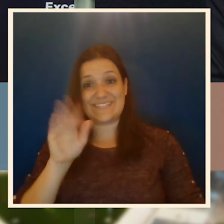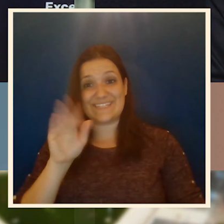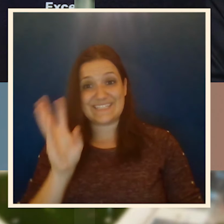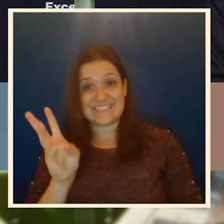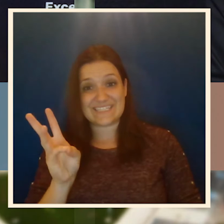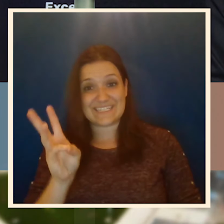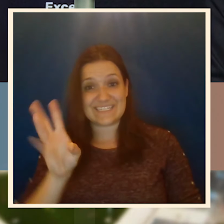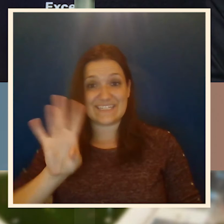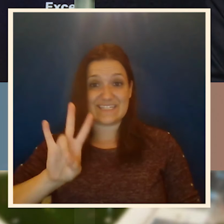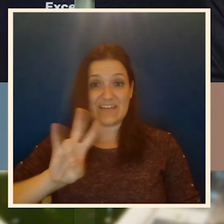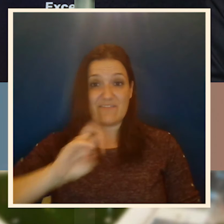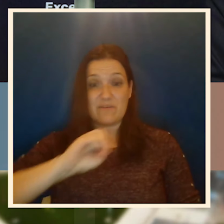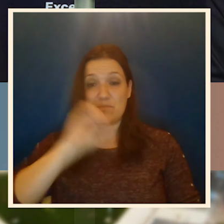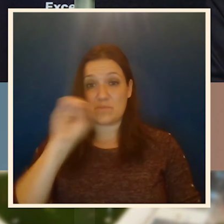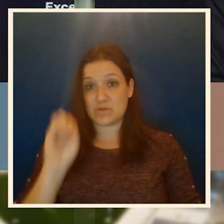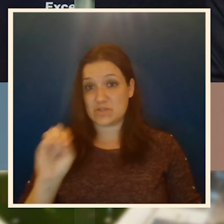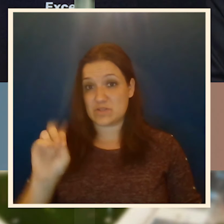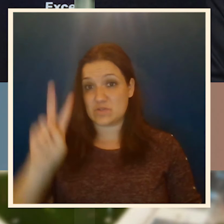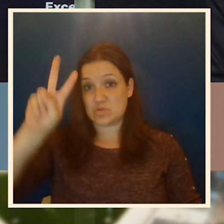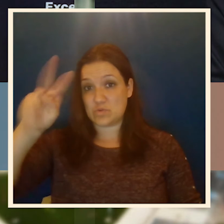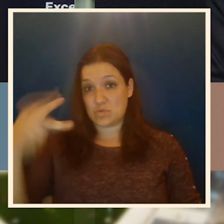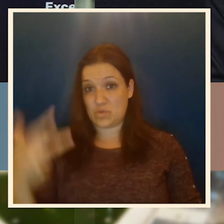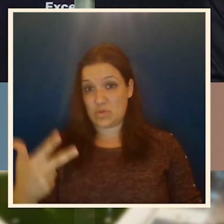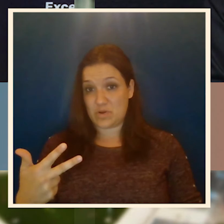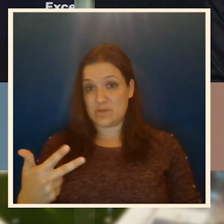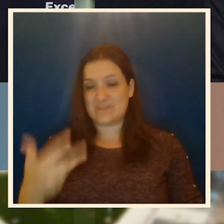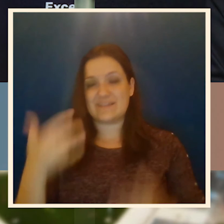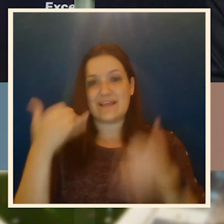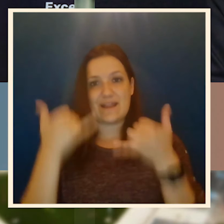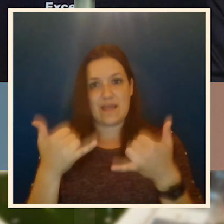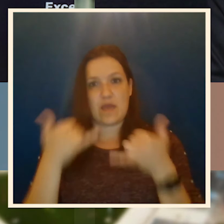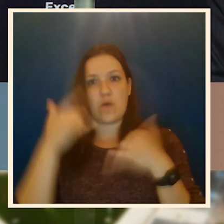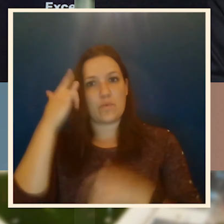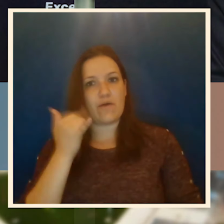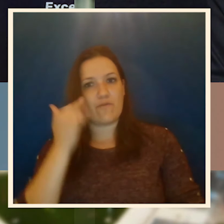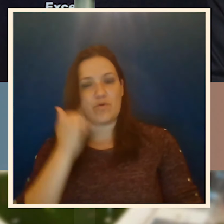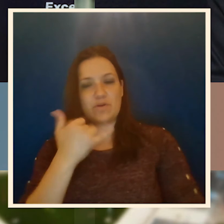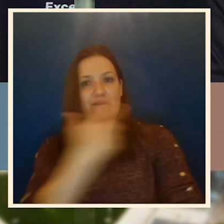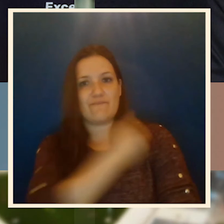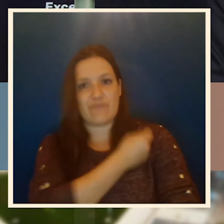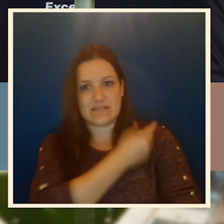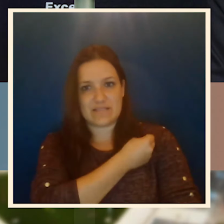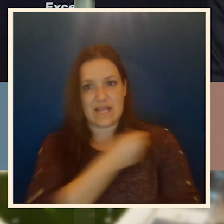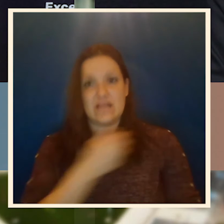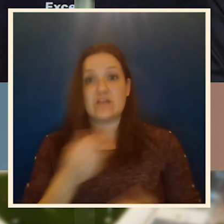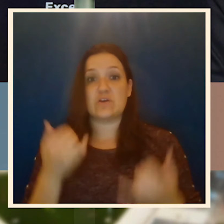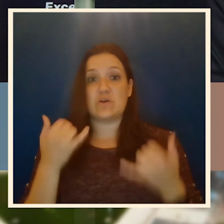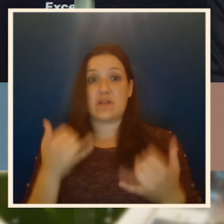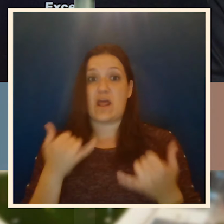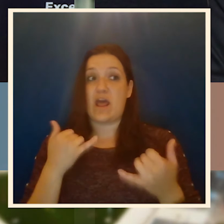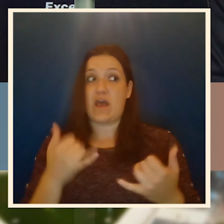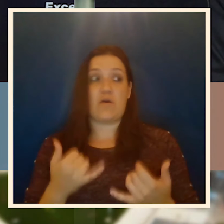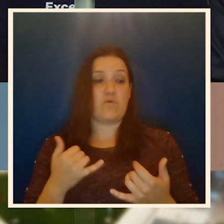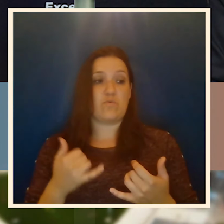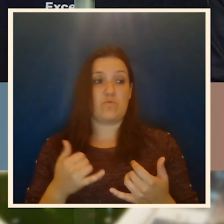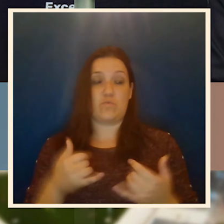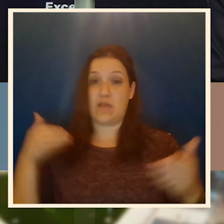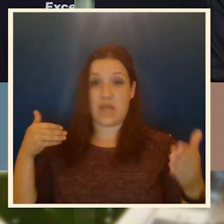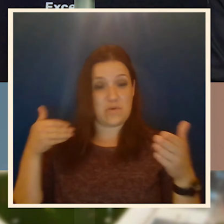between the two, we're pretty close to 67%, so two-thirds of Californians